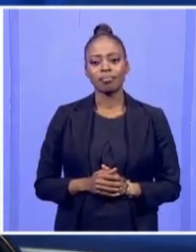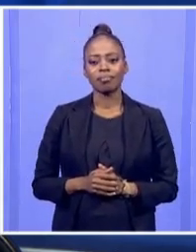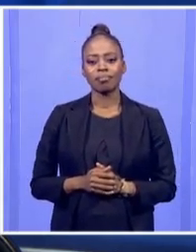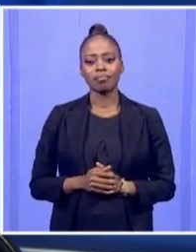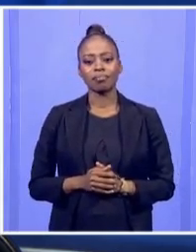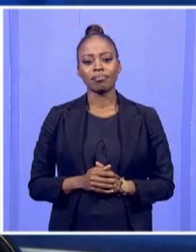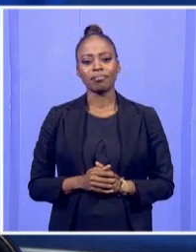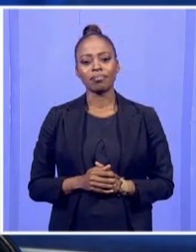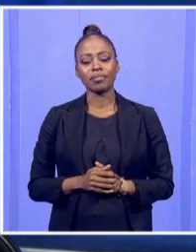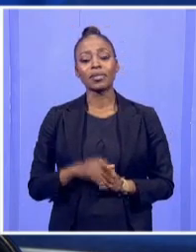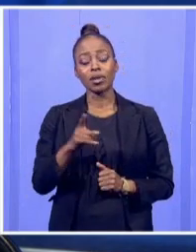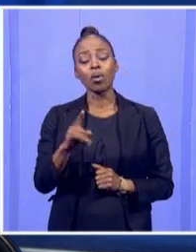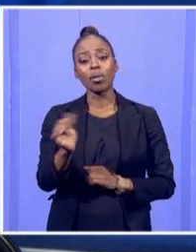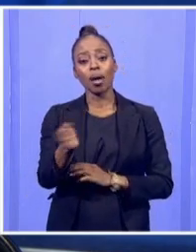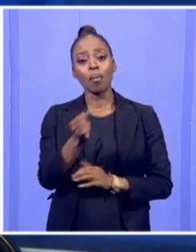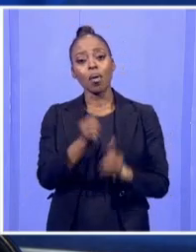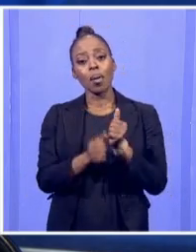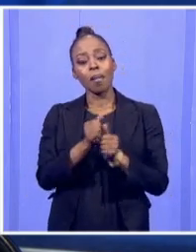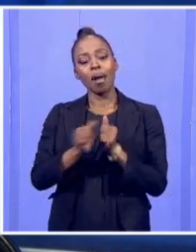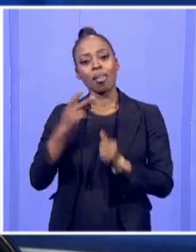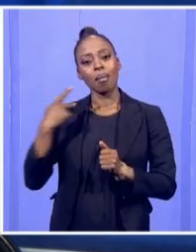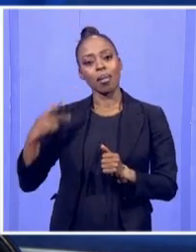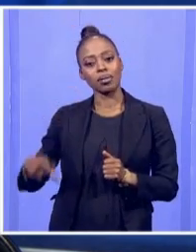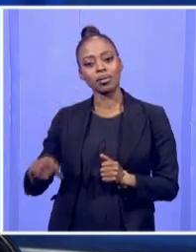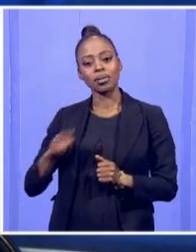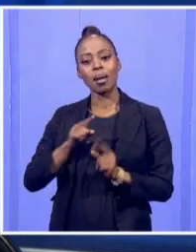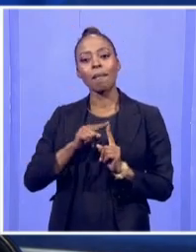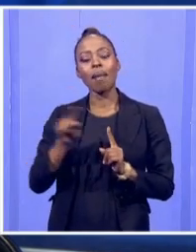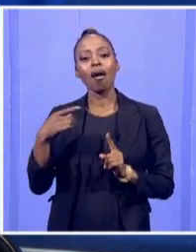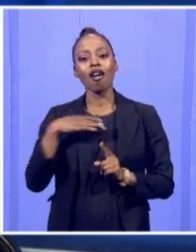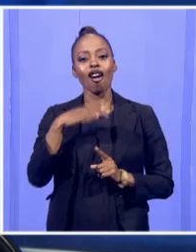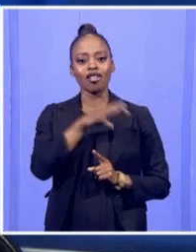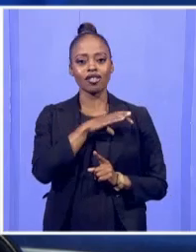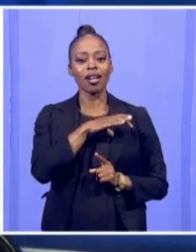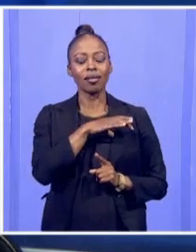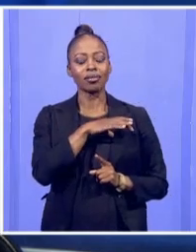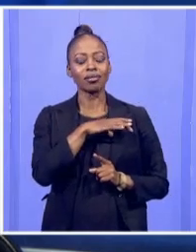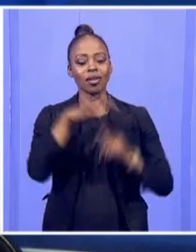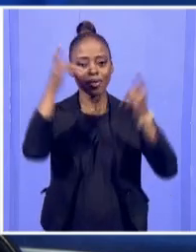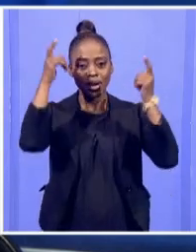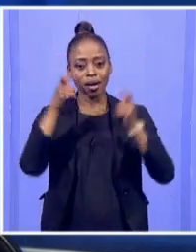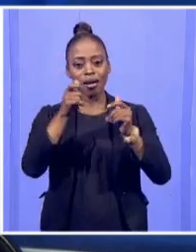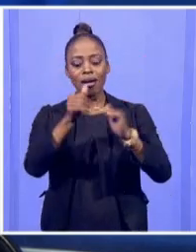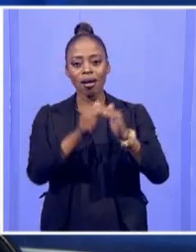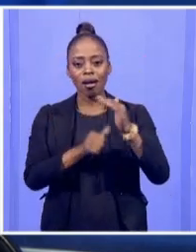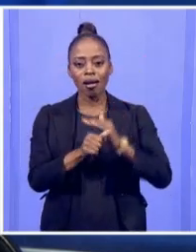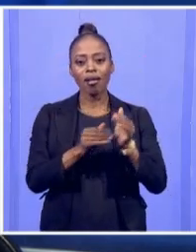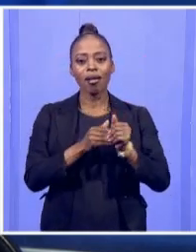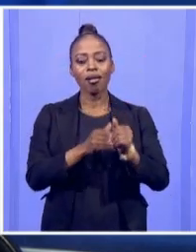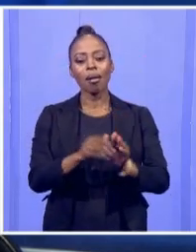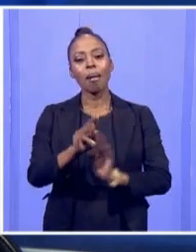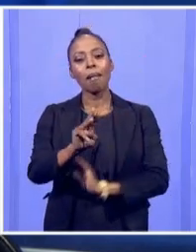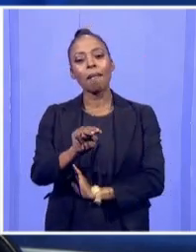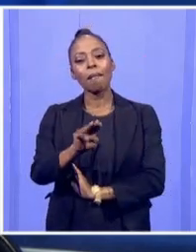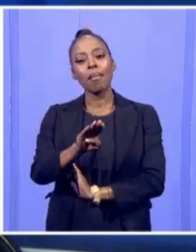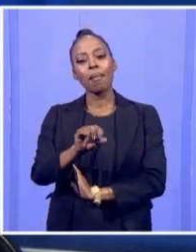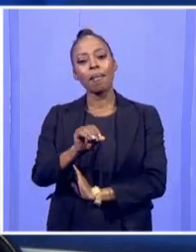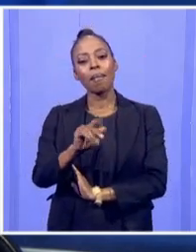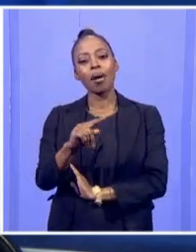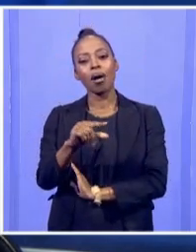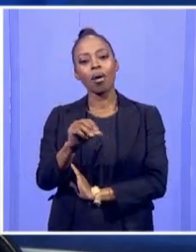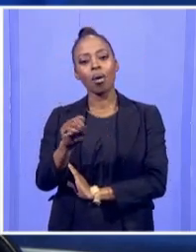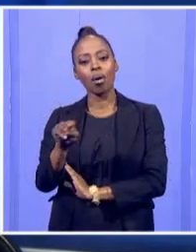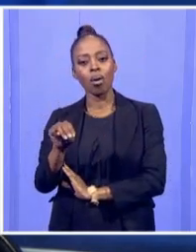Lekukela Modjadji, as a king elect by the Modjadji Royal Council under the leadership of the regent Bakhoma